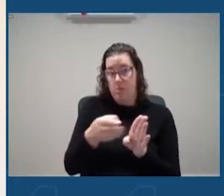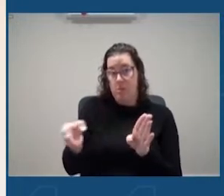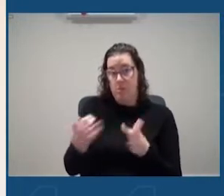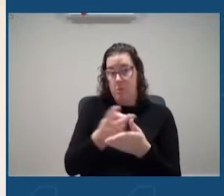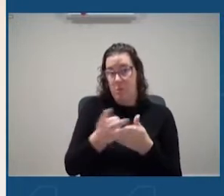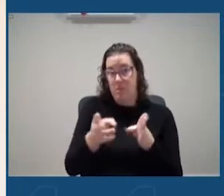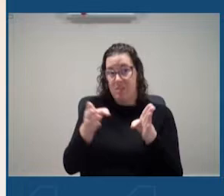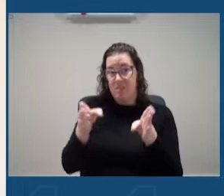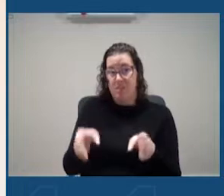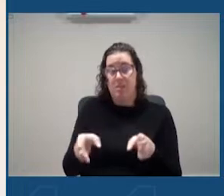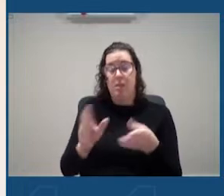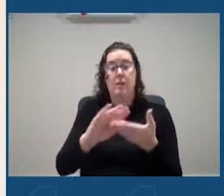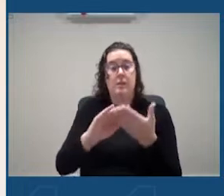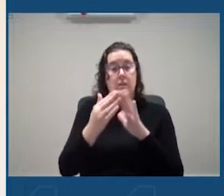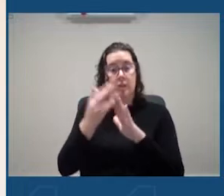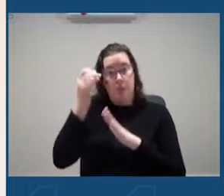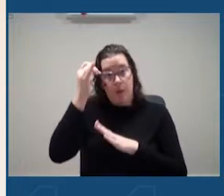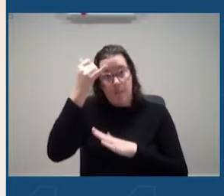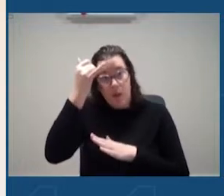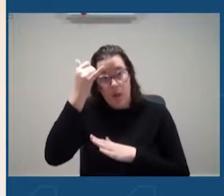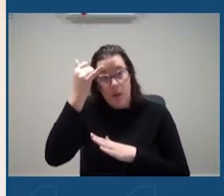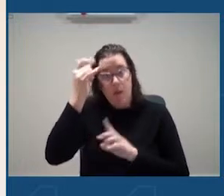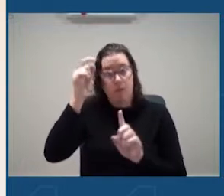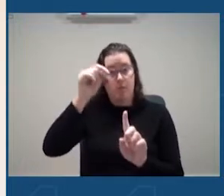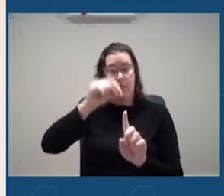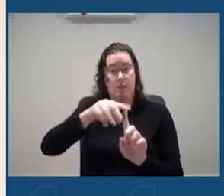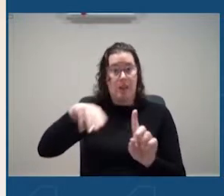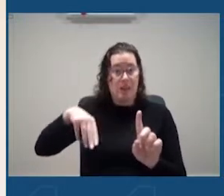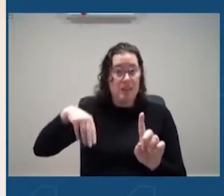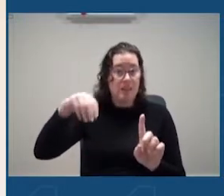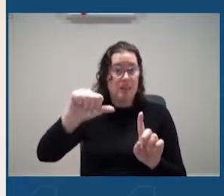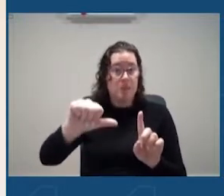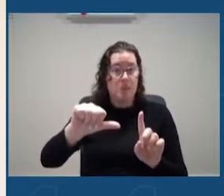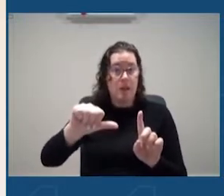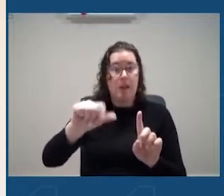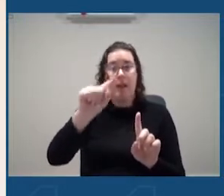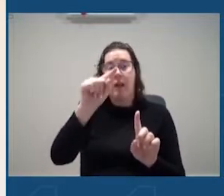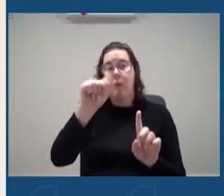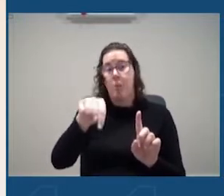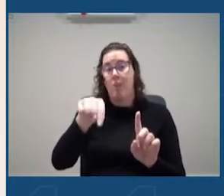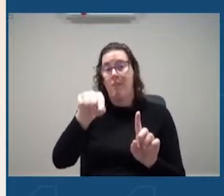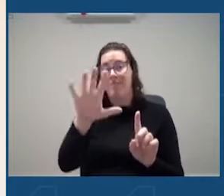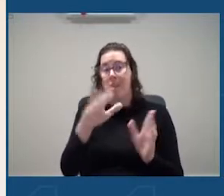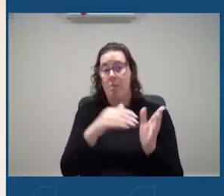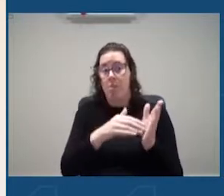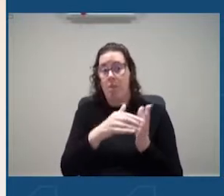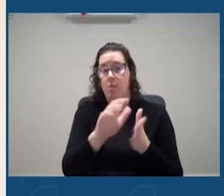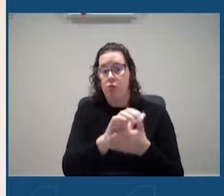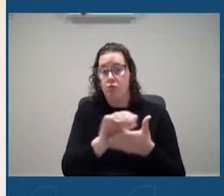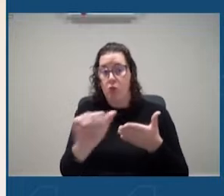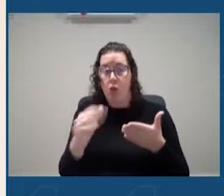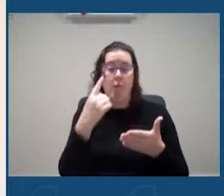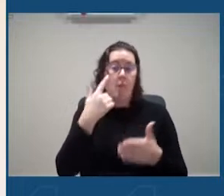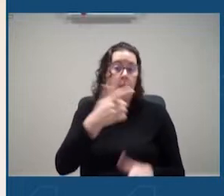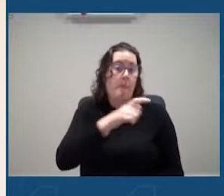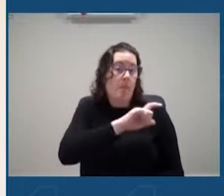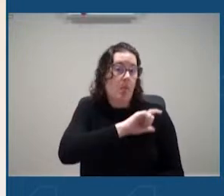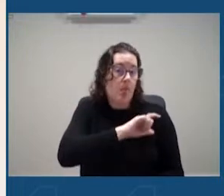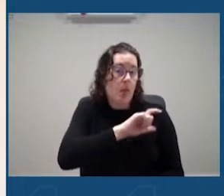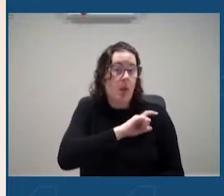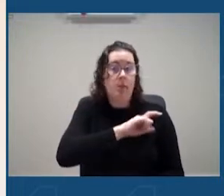the city of Buffalo alone spent over $500,000 on police,